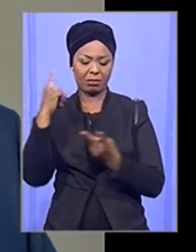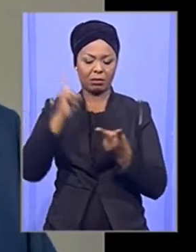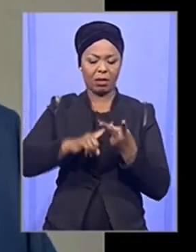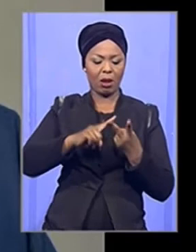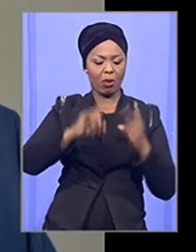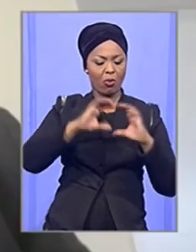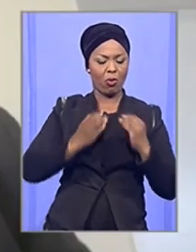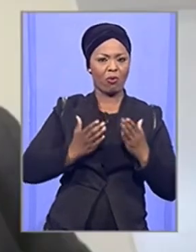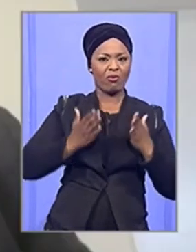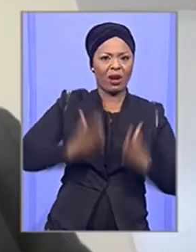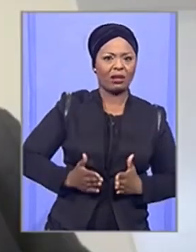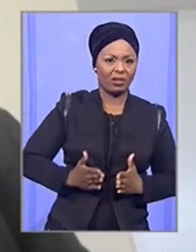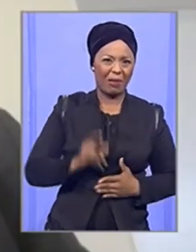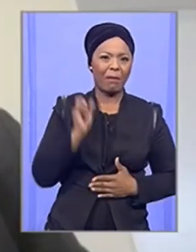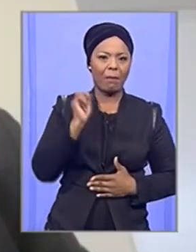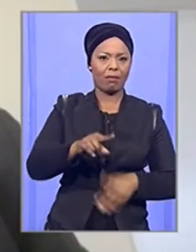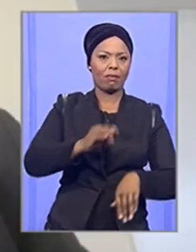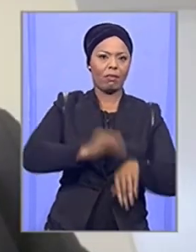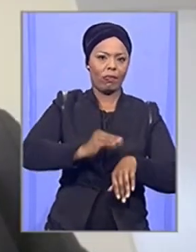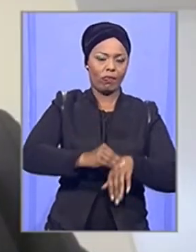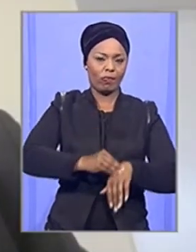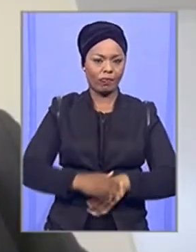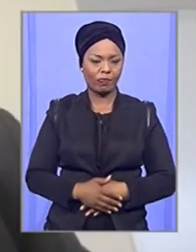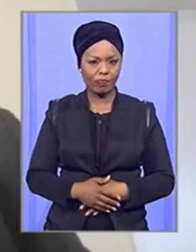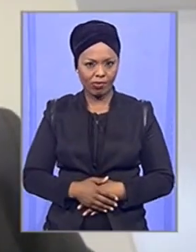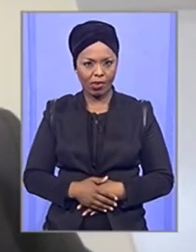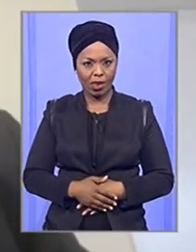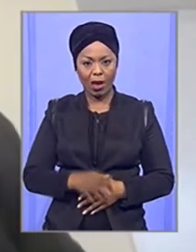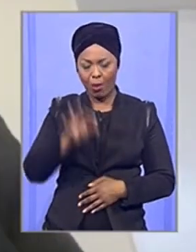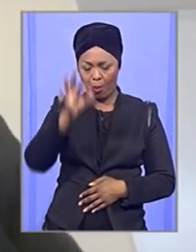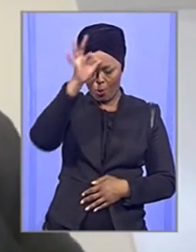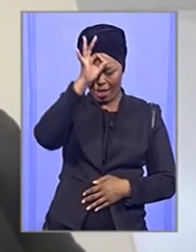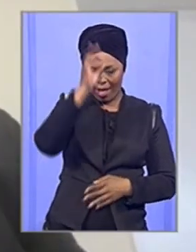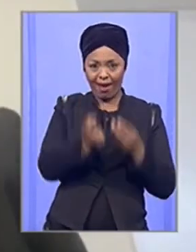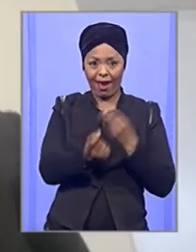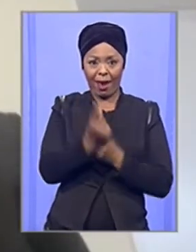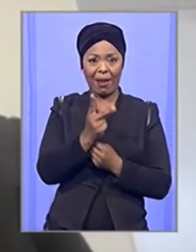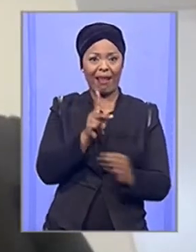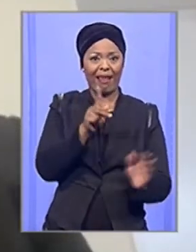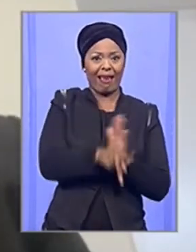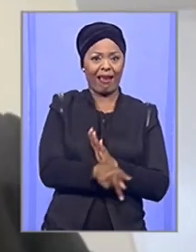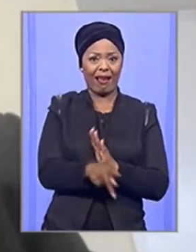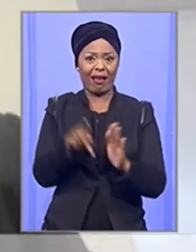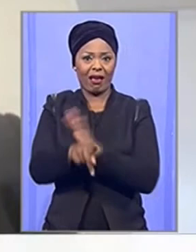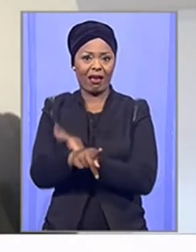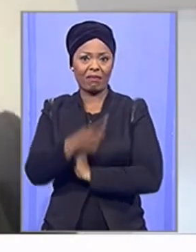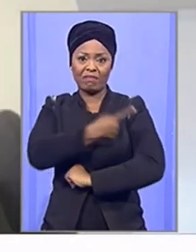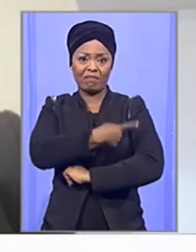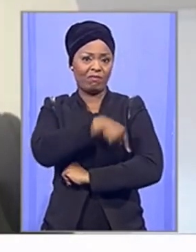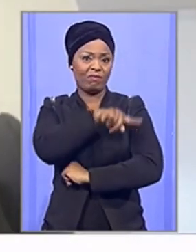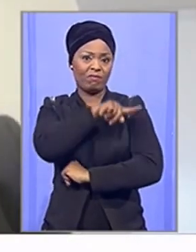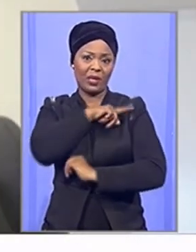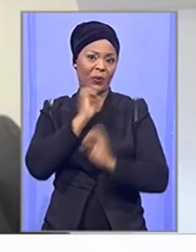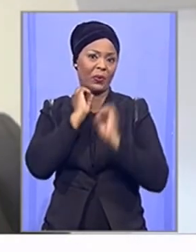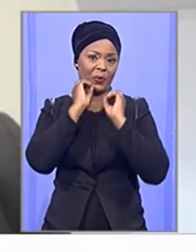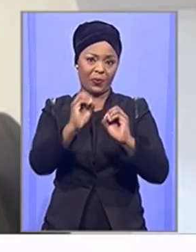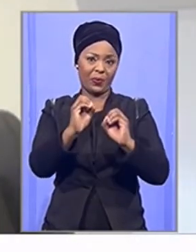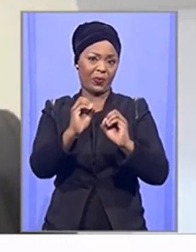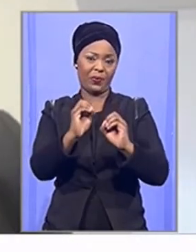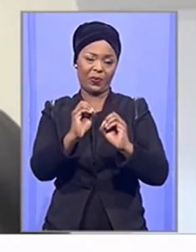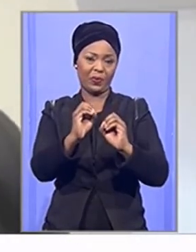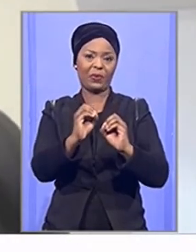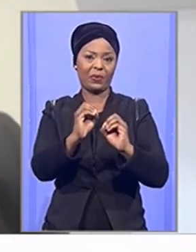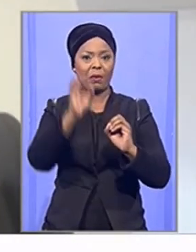Police. Increase in police murder cases show that there is no capacity to deal with crime. Those that